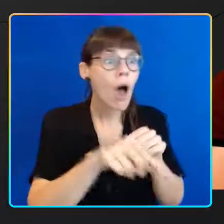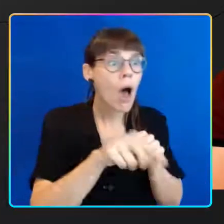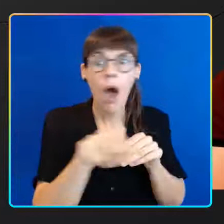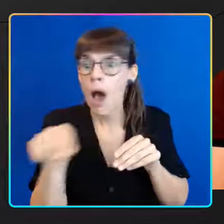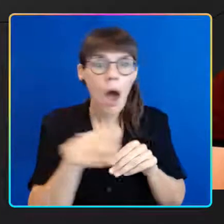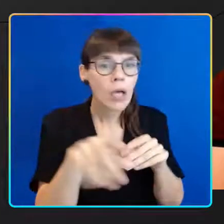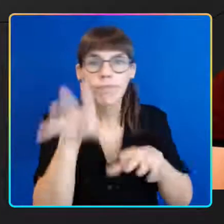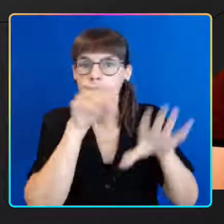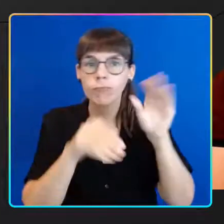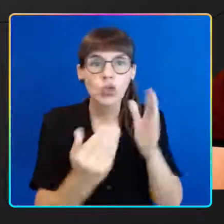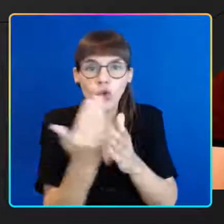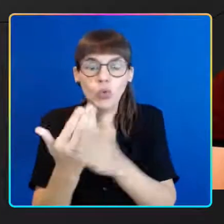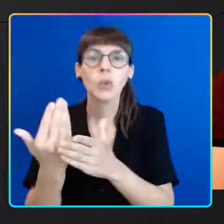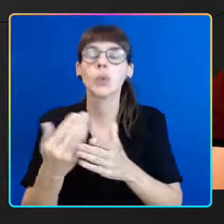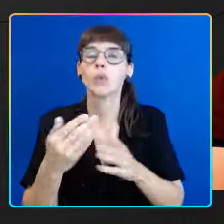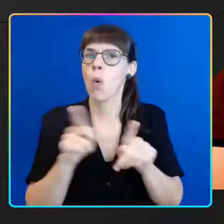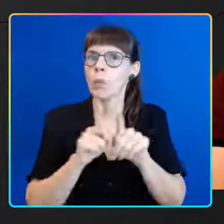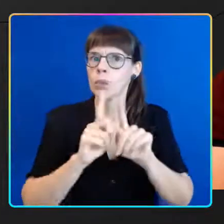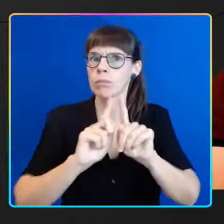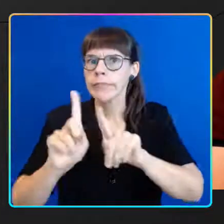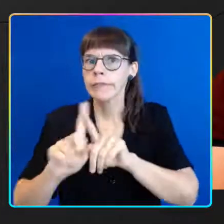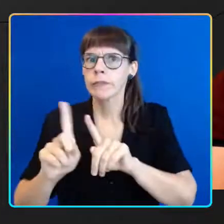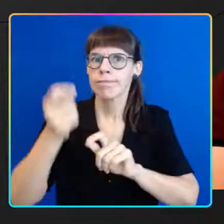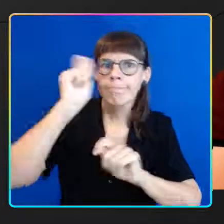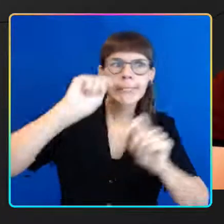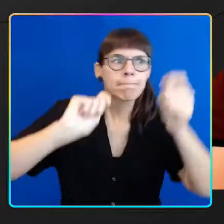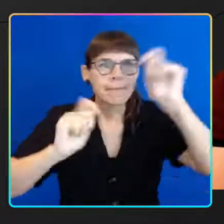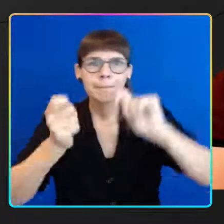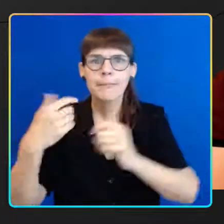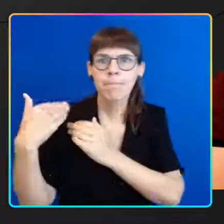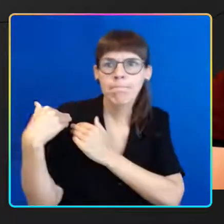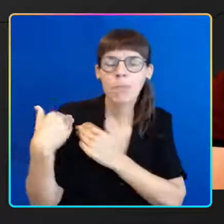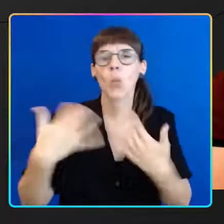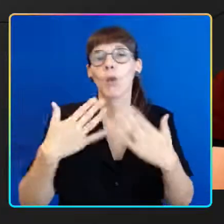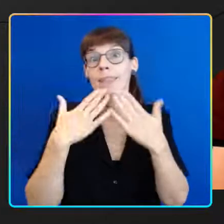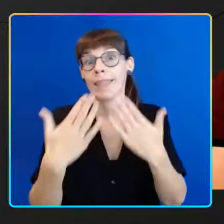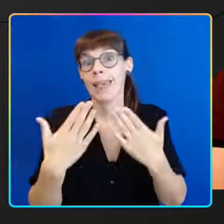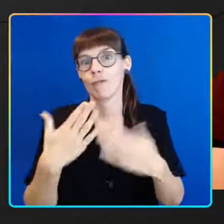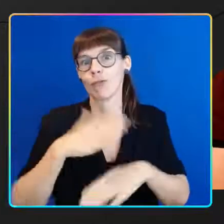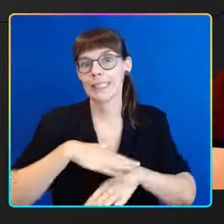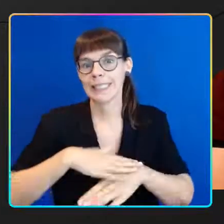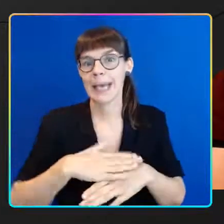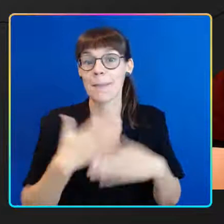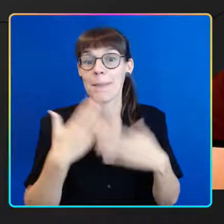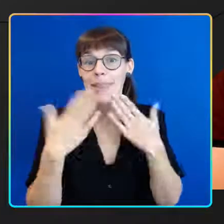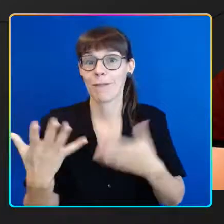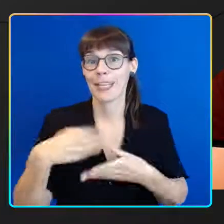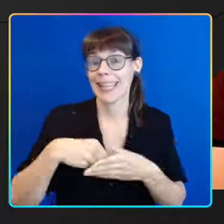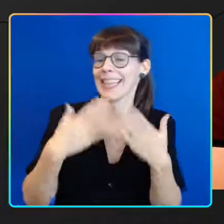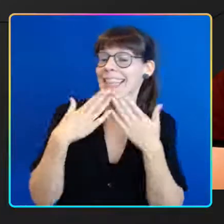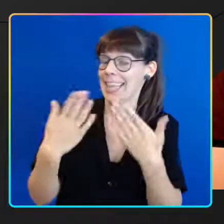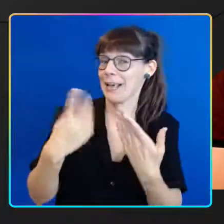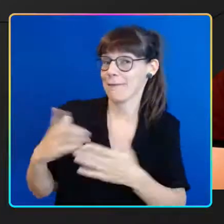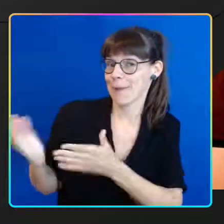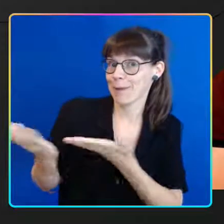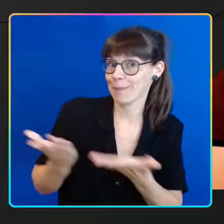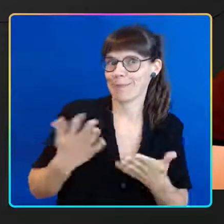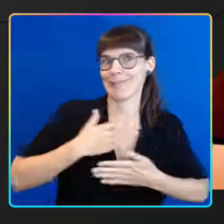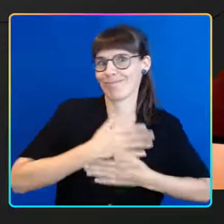put many different hats on. So we really appreciate your time. Thank you for joining us. Thank you all for the invitation. It is a big pleasure. Thank